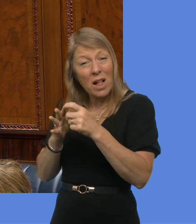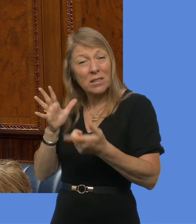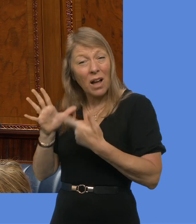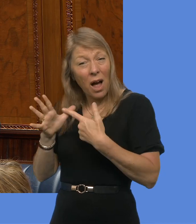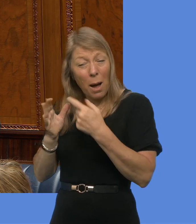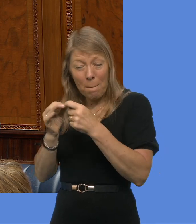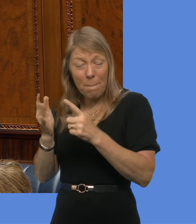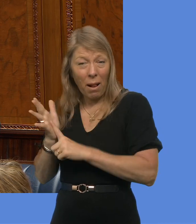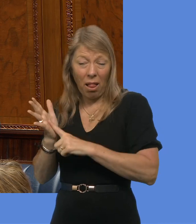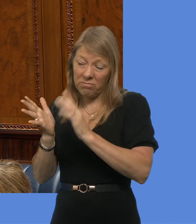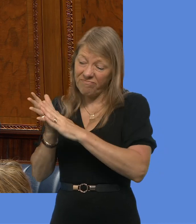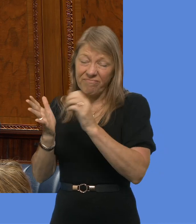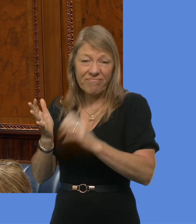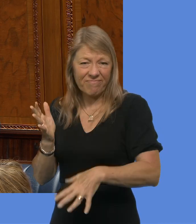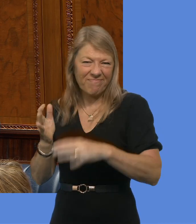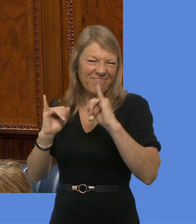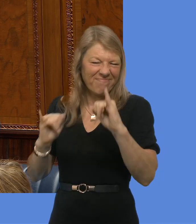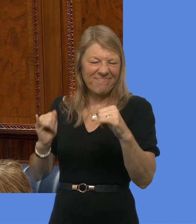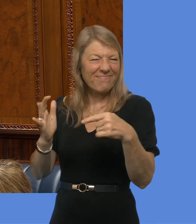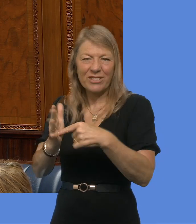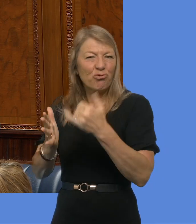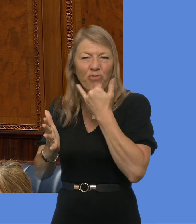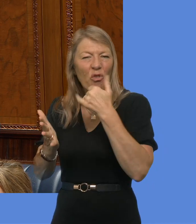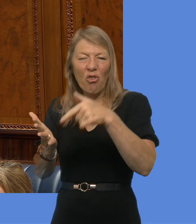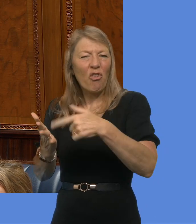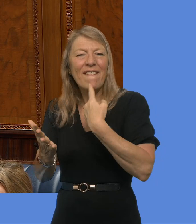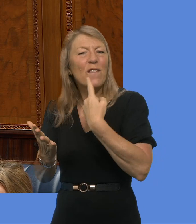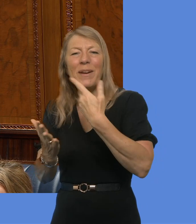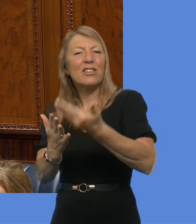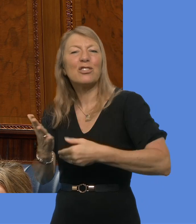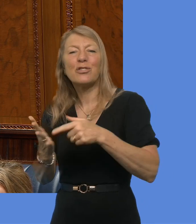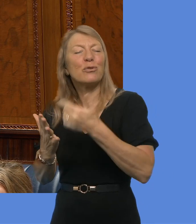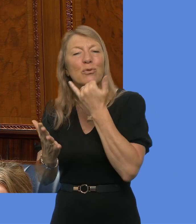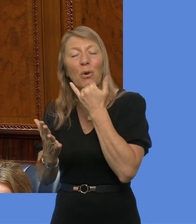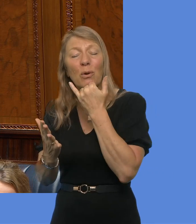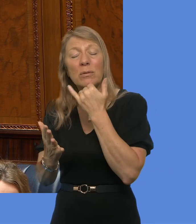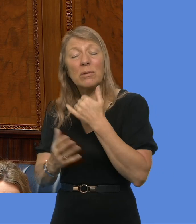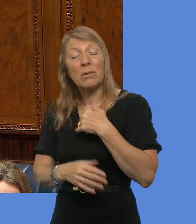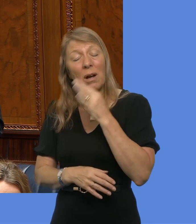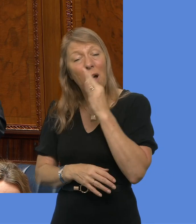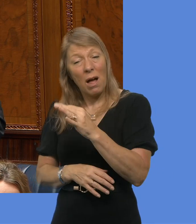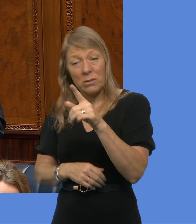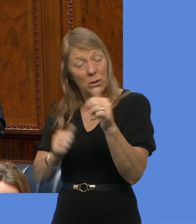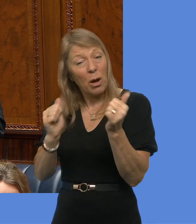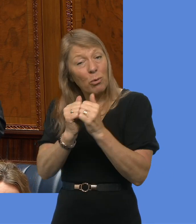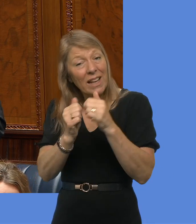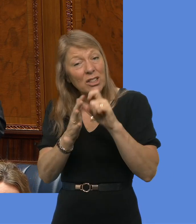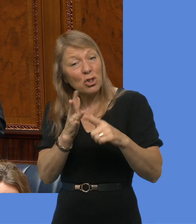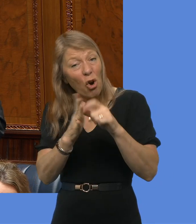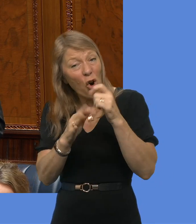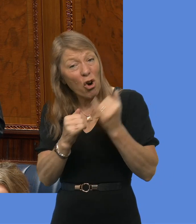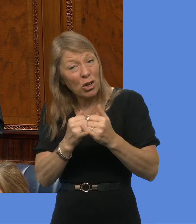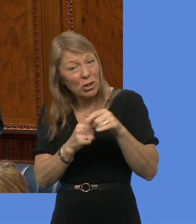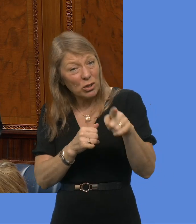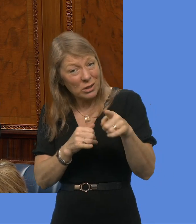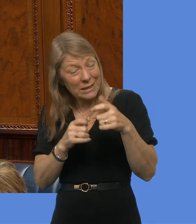this confirms the detrimental anti-union constitutional ramifications of the Windsor Framework? And if so, why is she still